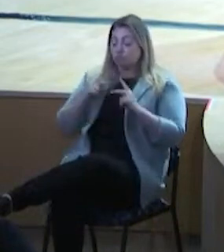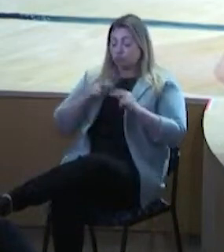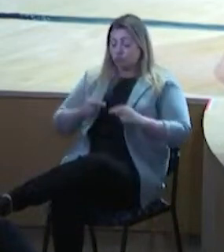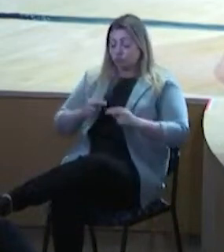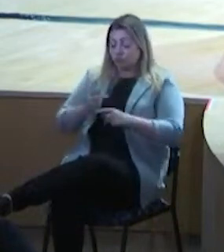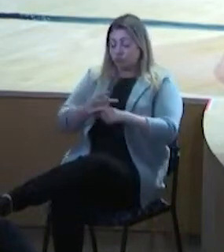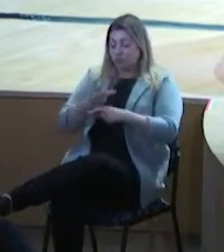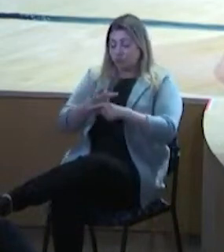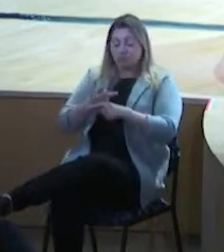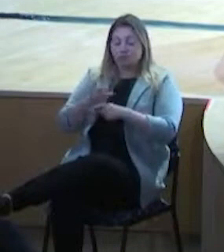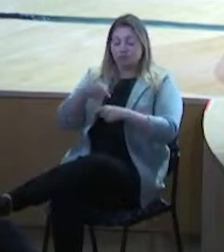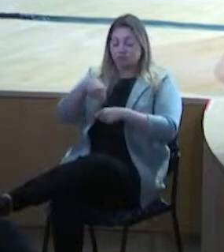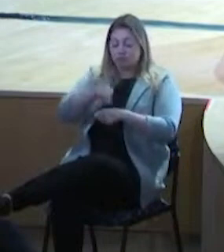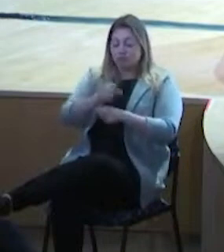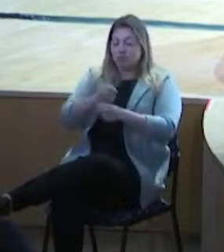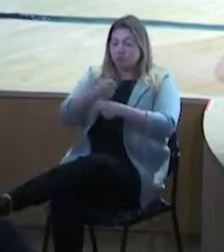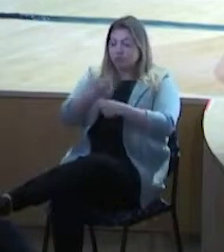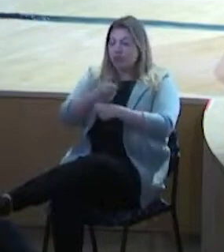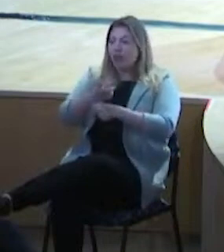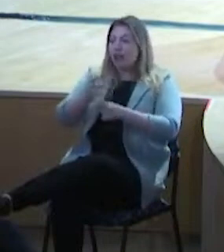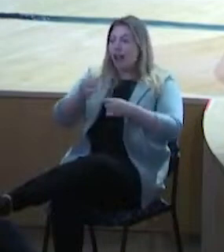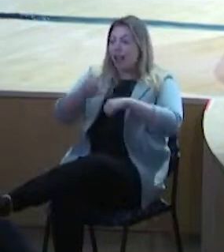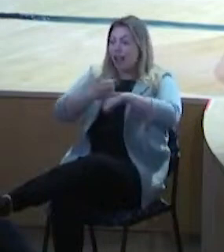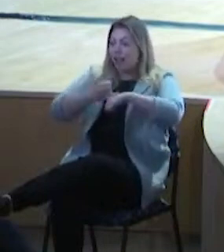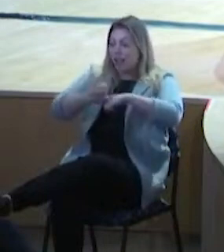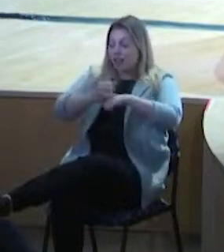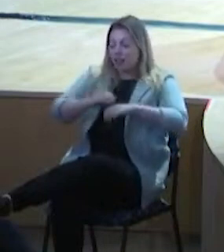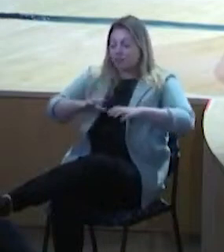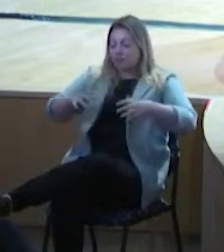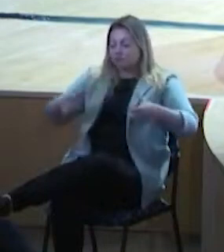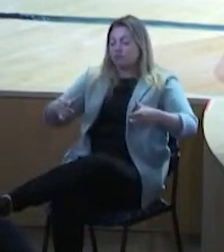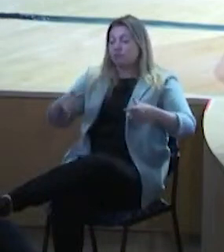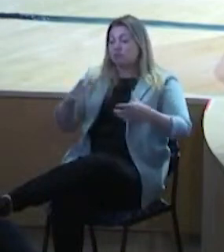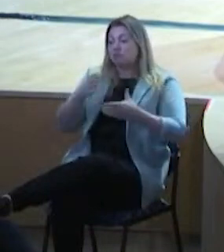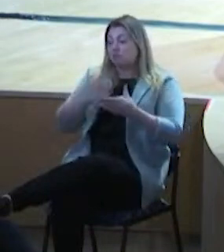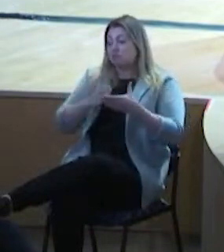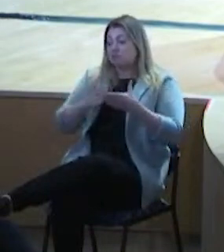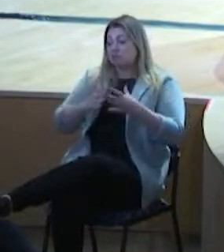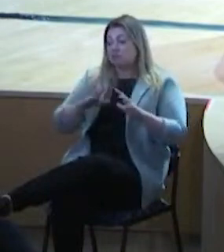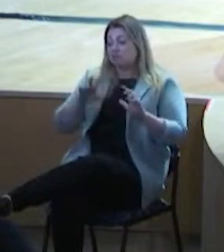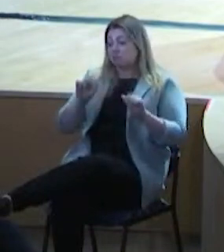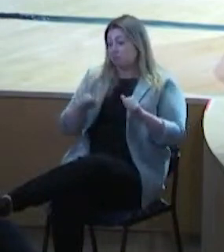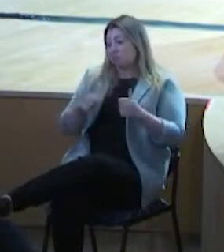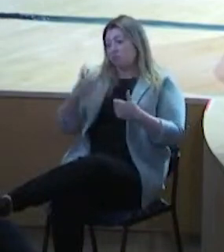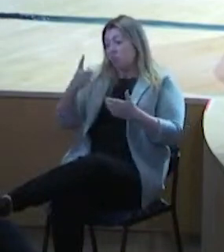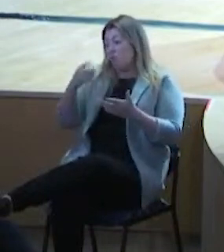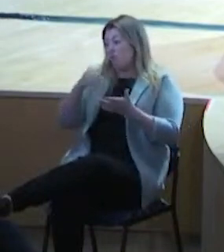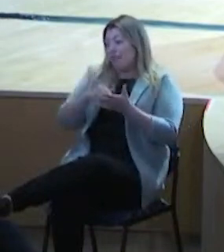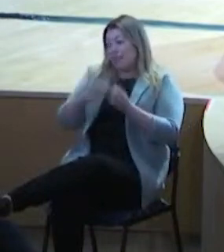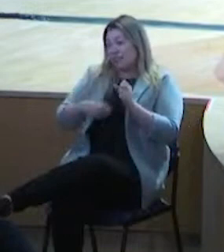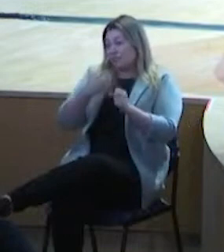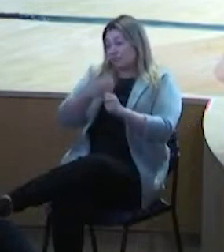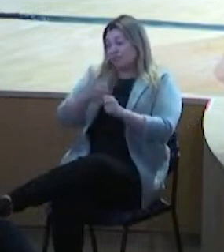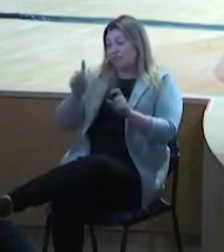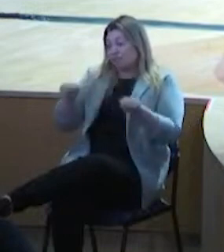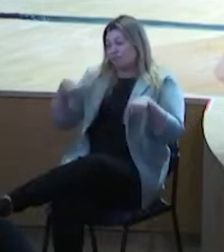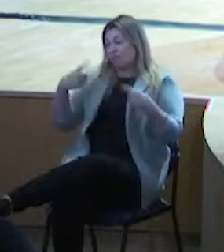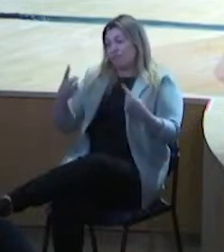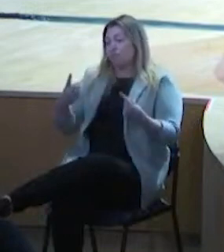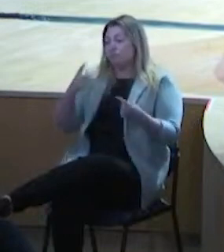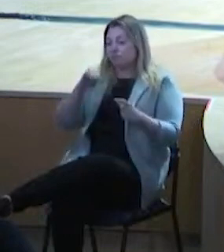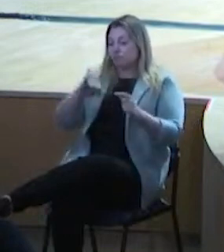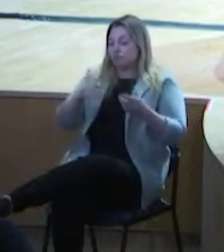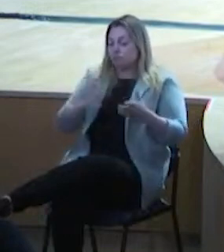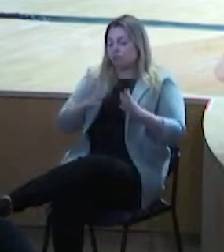human-made islands. Some of them are 700 or even 1,000 years old. It's a way